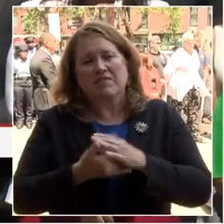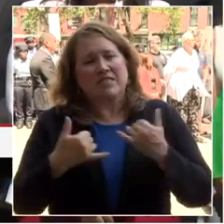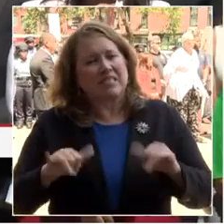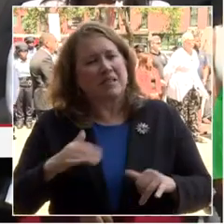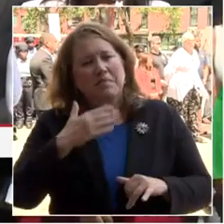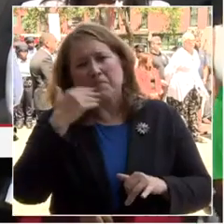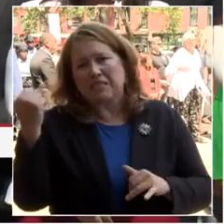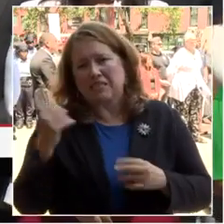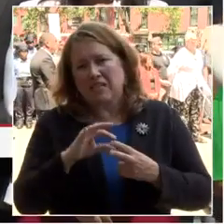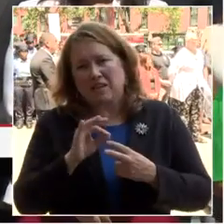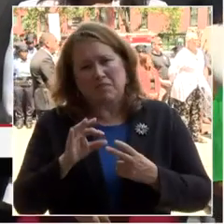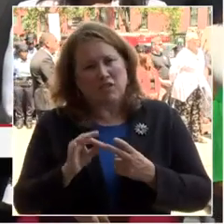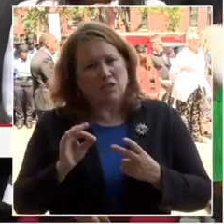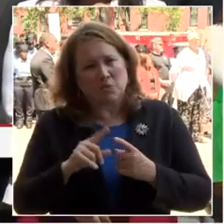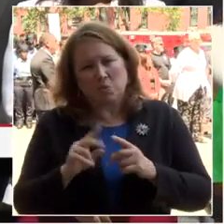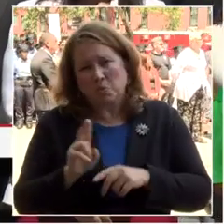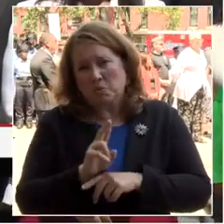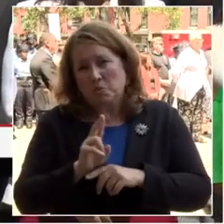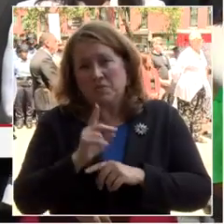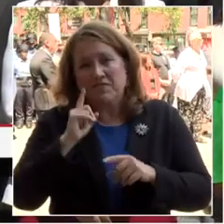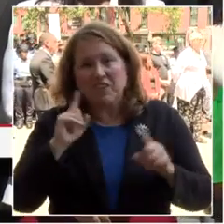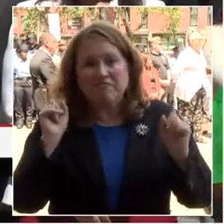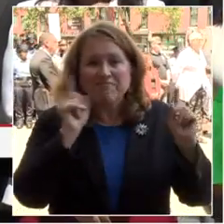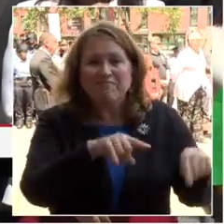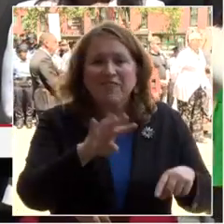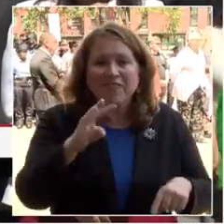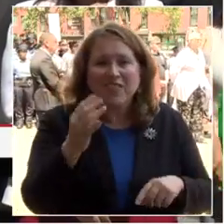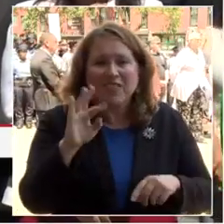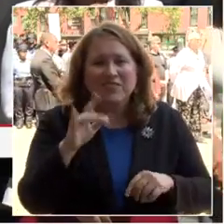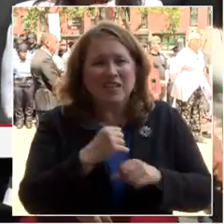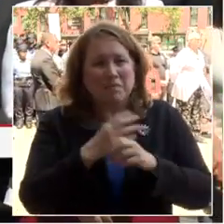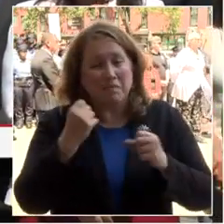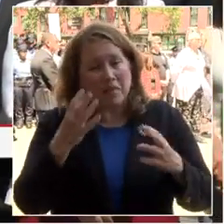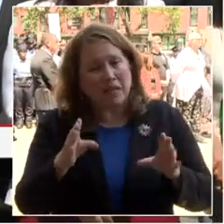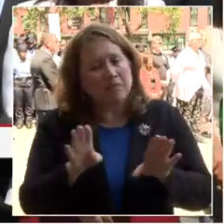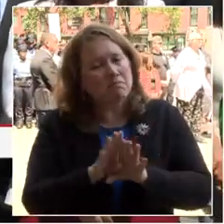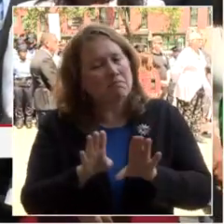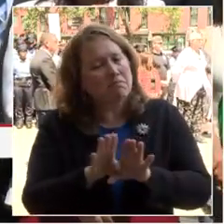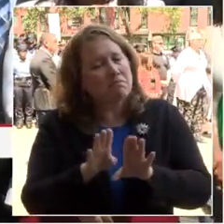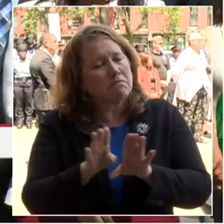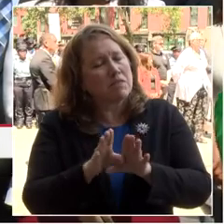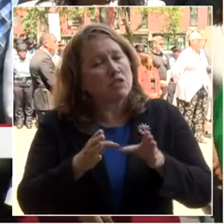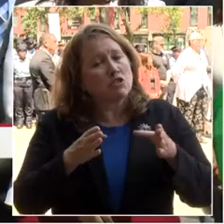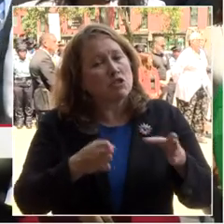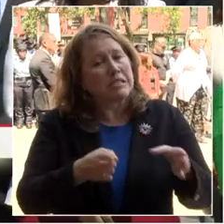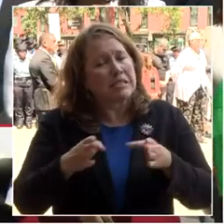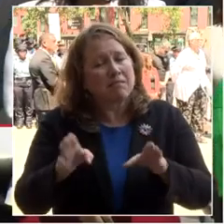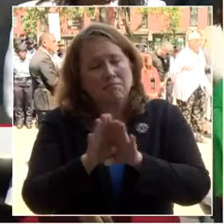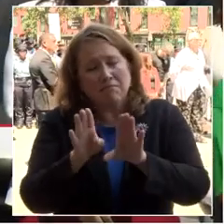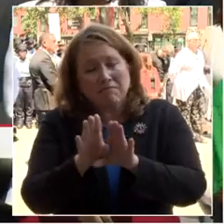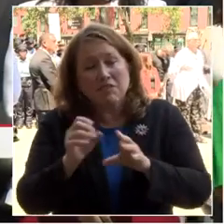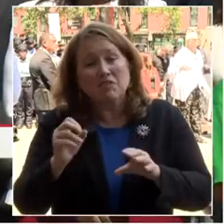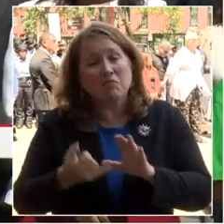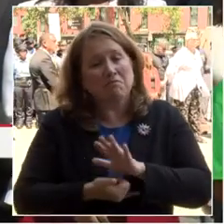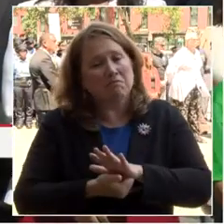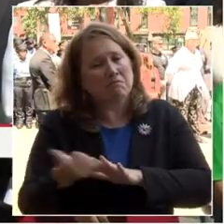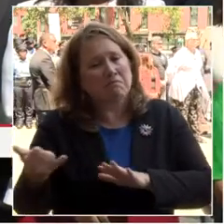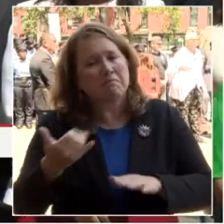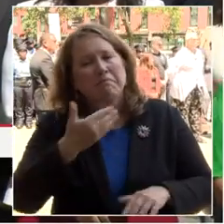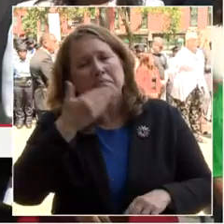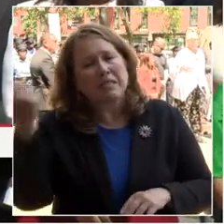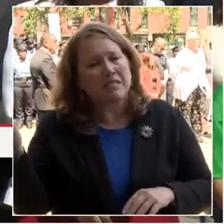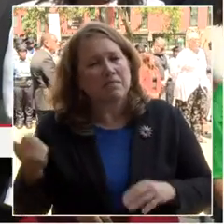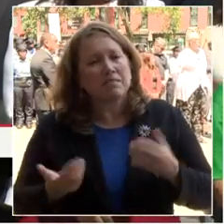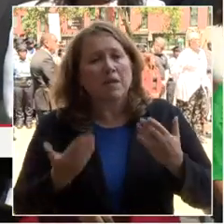option. Given that there are going to be a lot of street closures, and if you tried to park, you would probably be